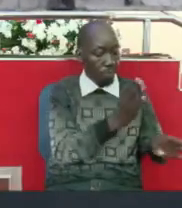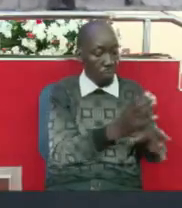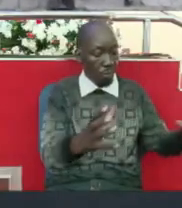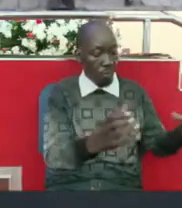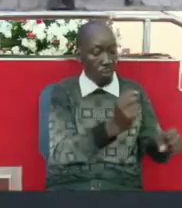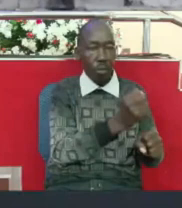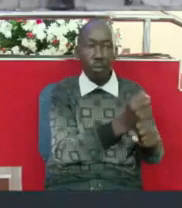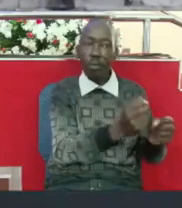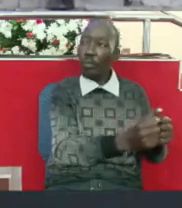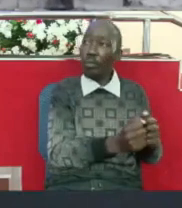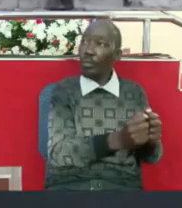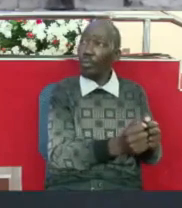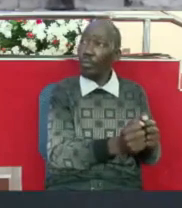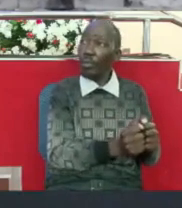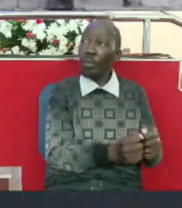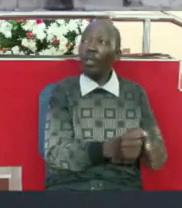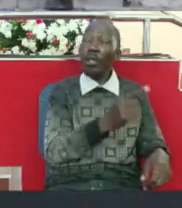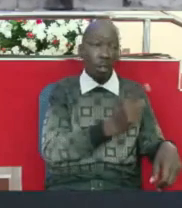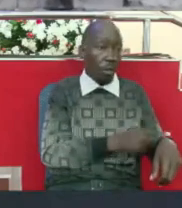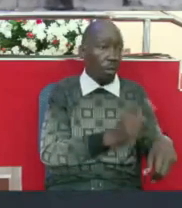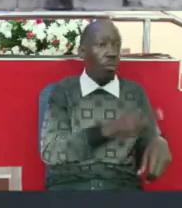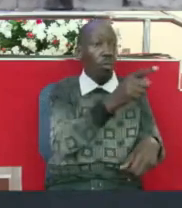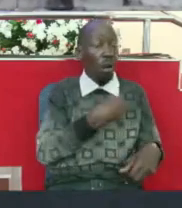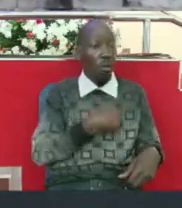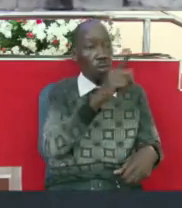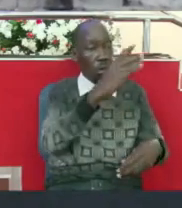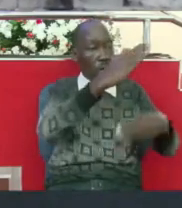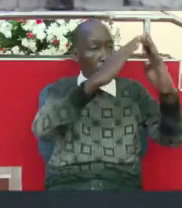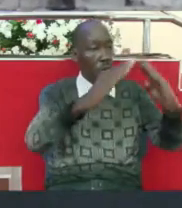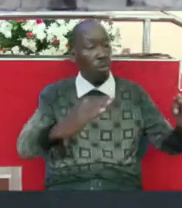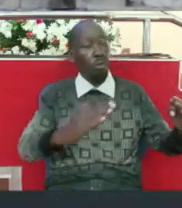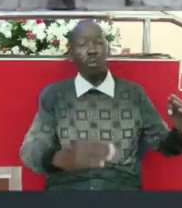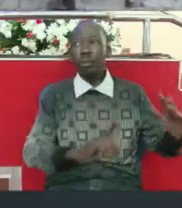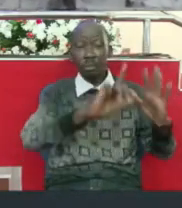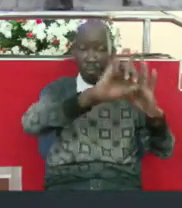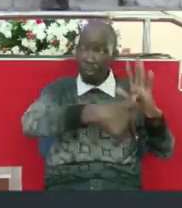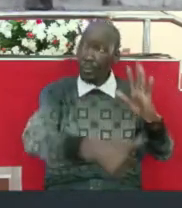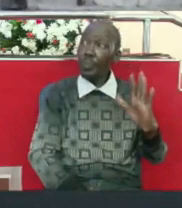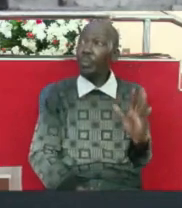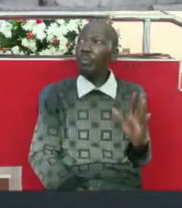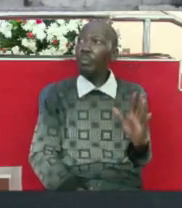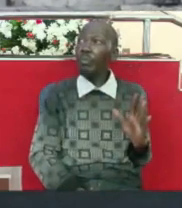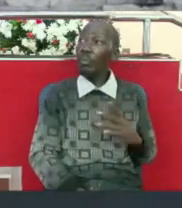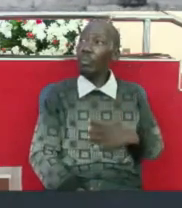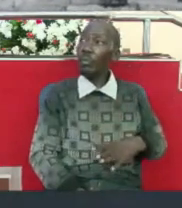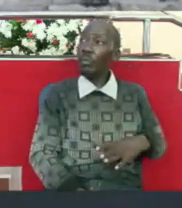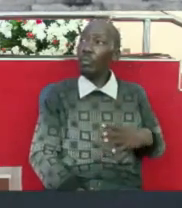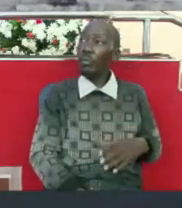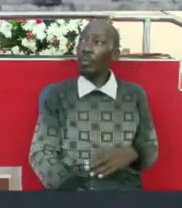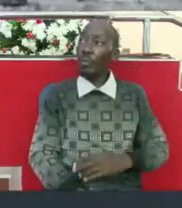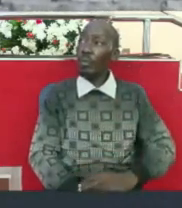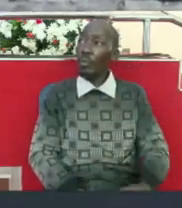pamoja. And eventually you would have your house. Na sasa baadaye utakuwa na nyumba.